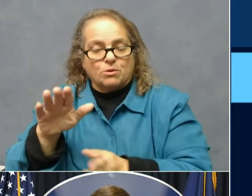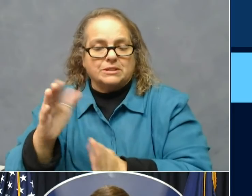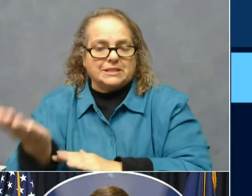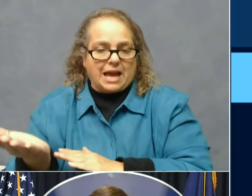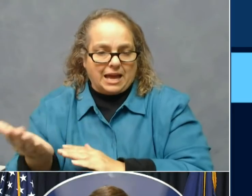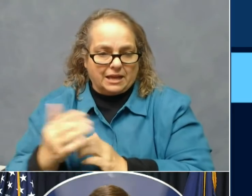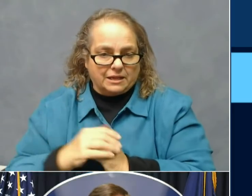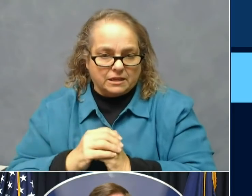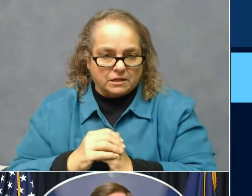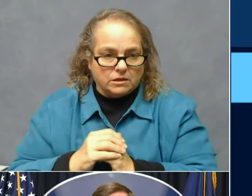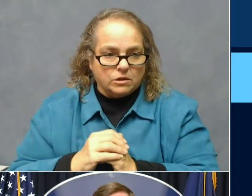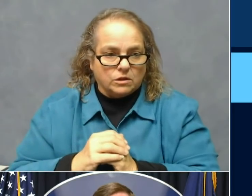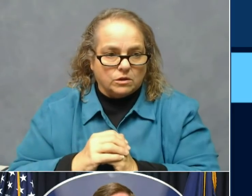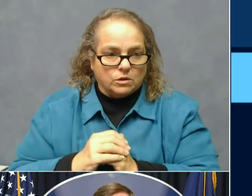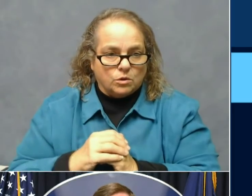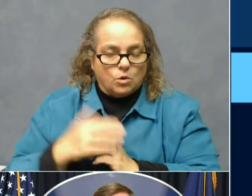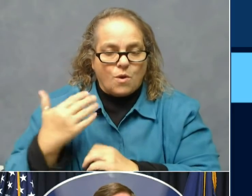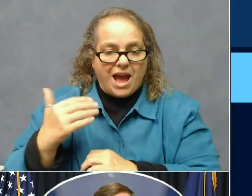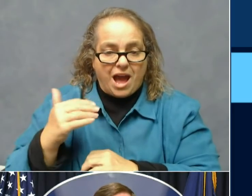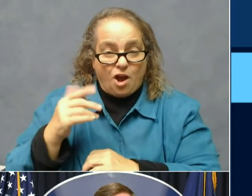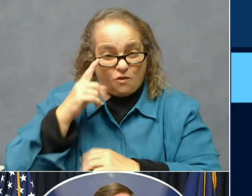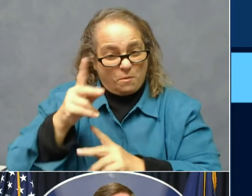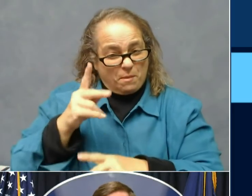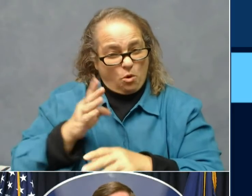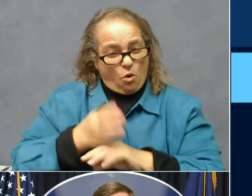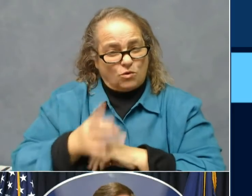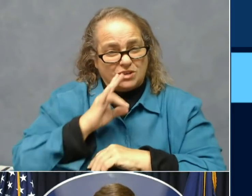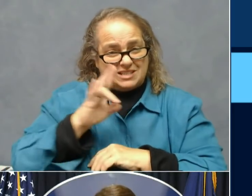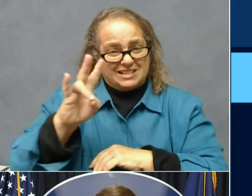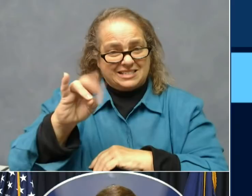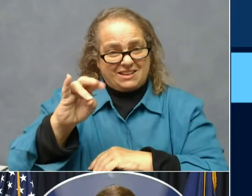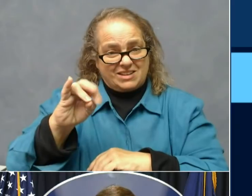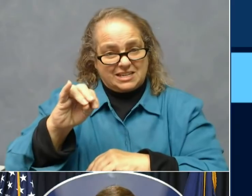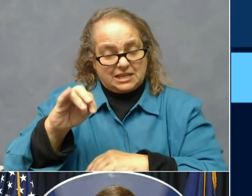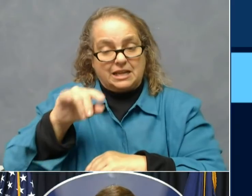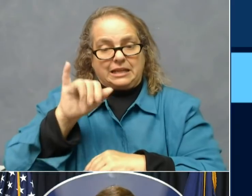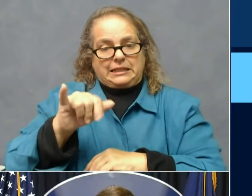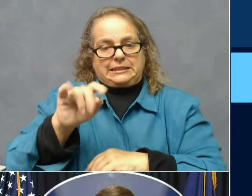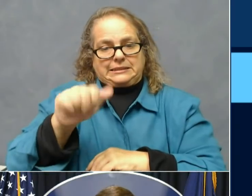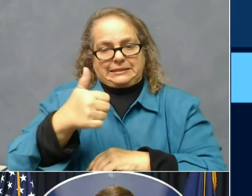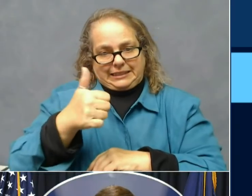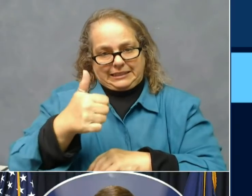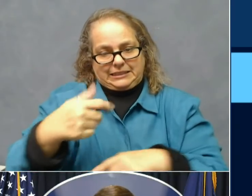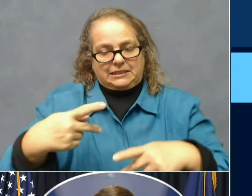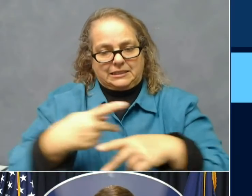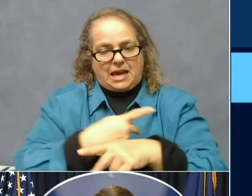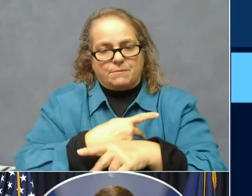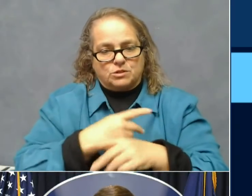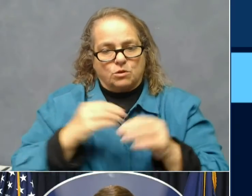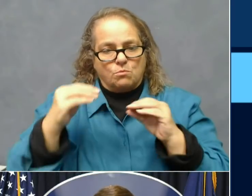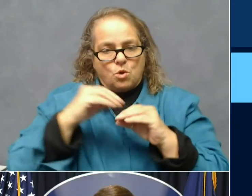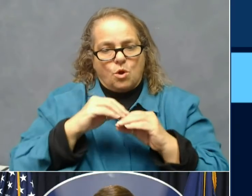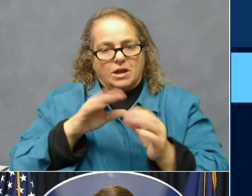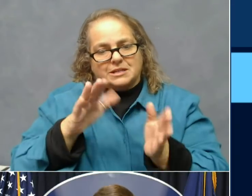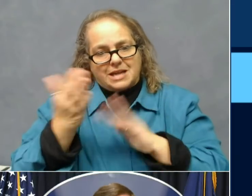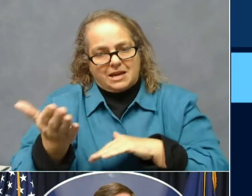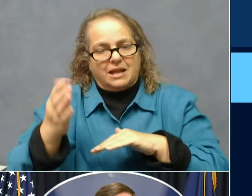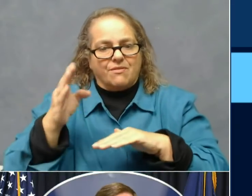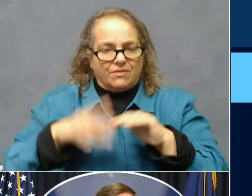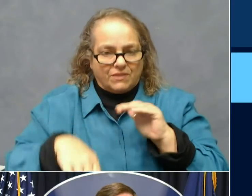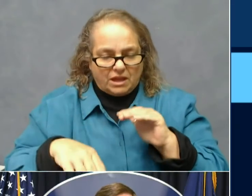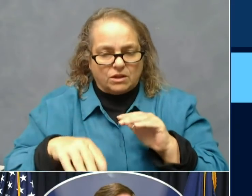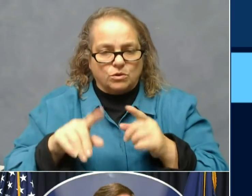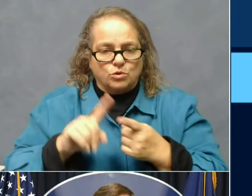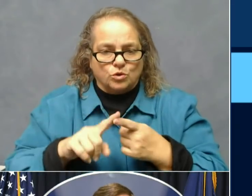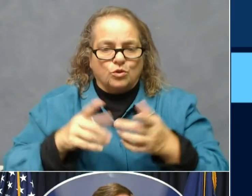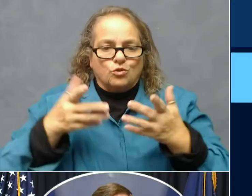those over 70, this thing is 10 times more deadly than it is to the rest